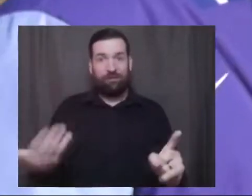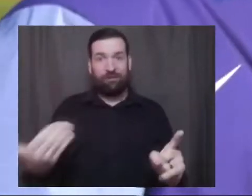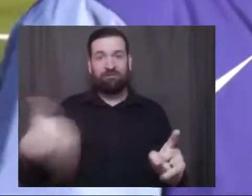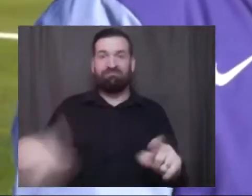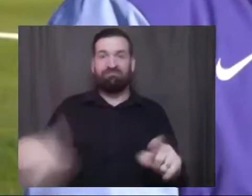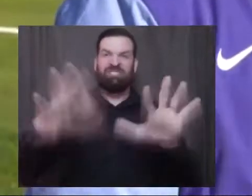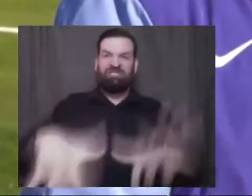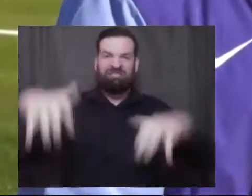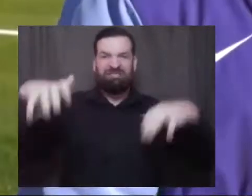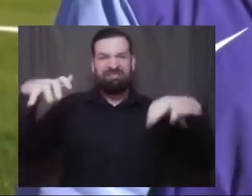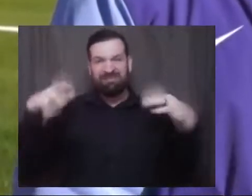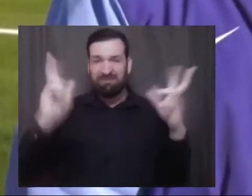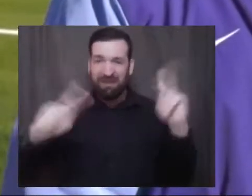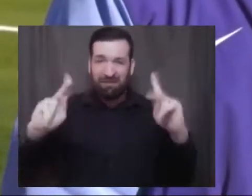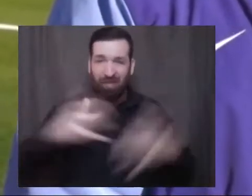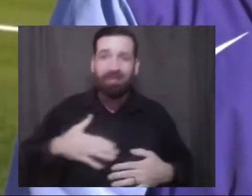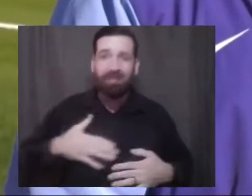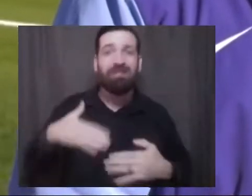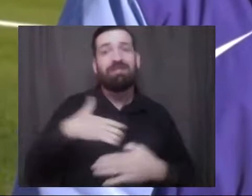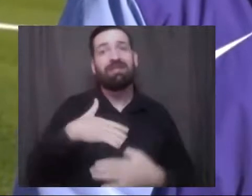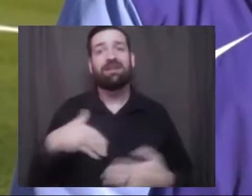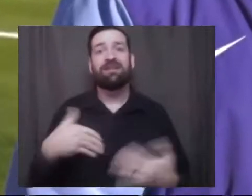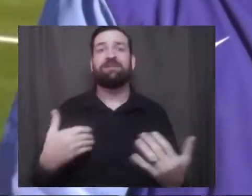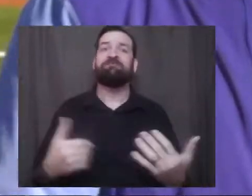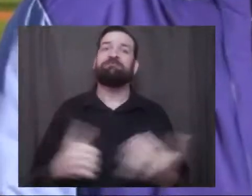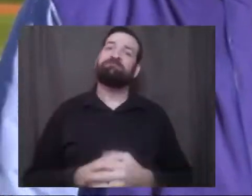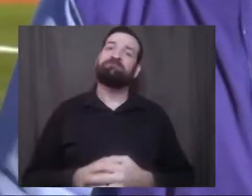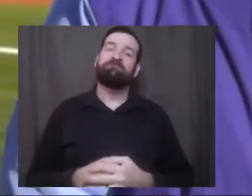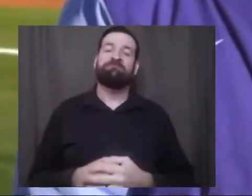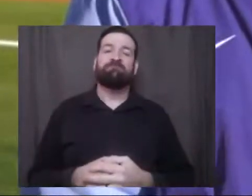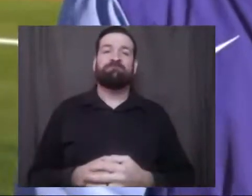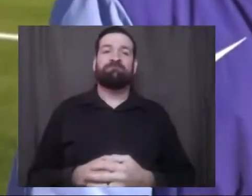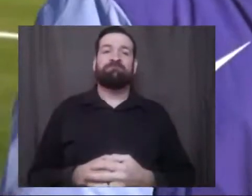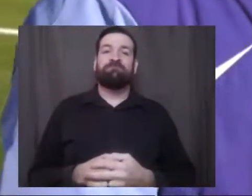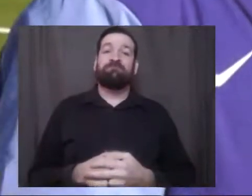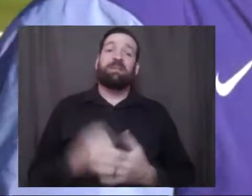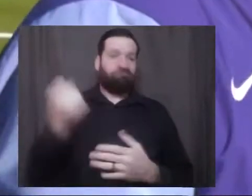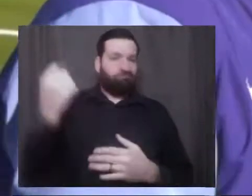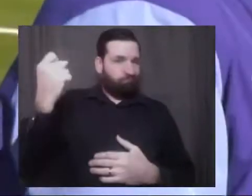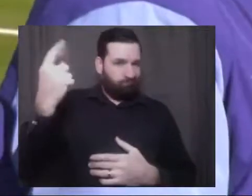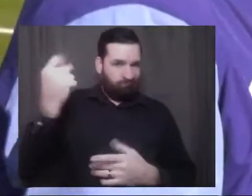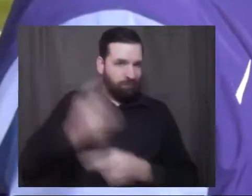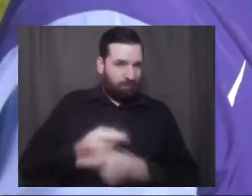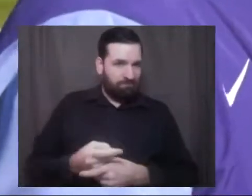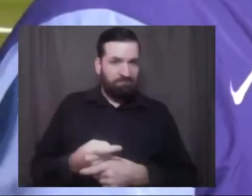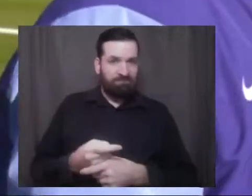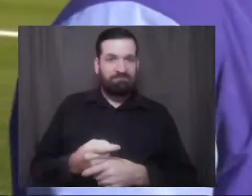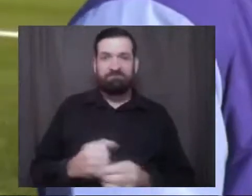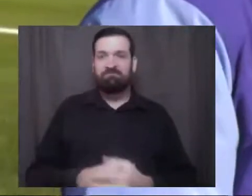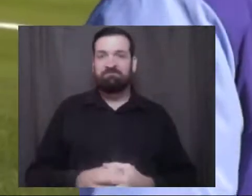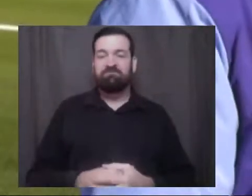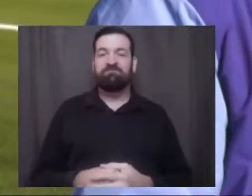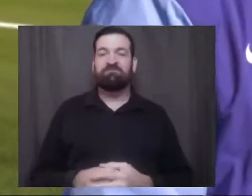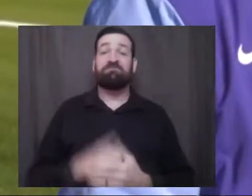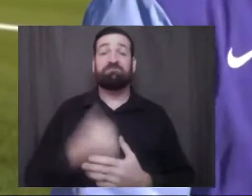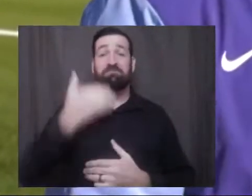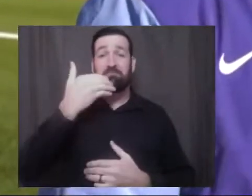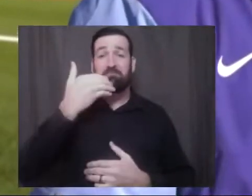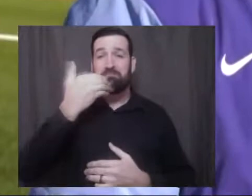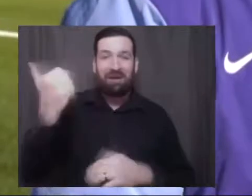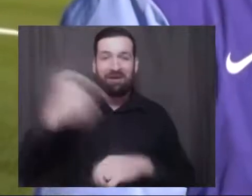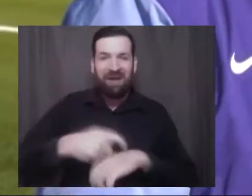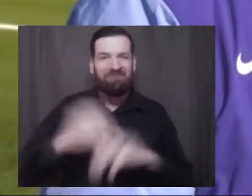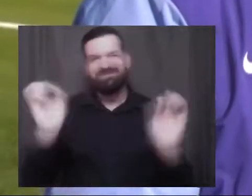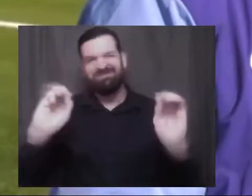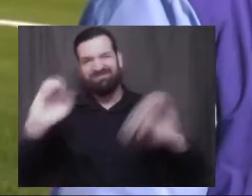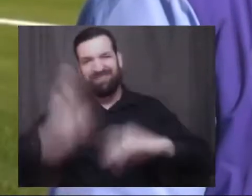people are having a good time, and rightfully so. Yep. No better time to have them being out here cheering on the Royals. But anything else that we should know